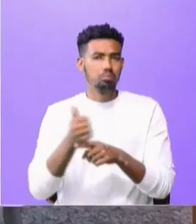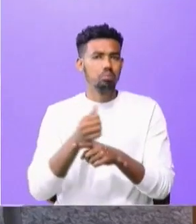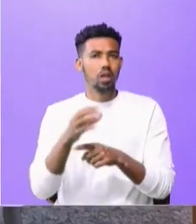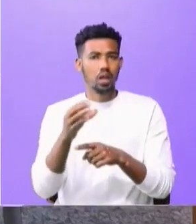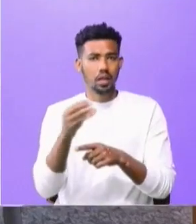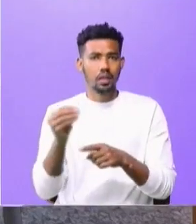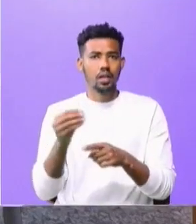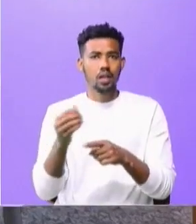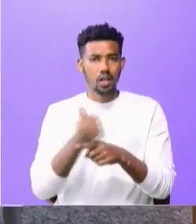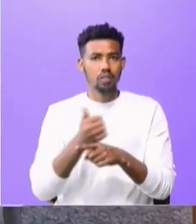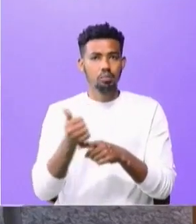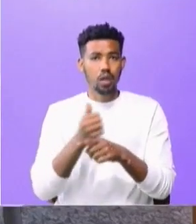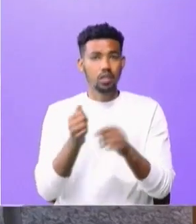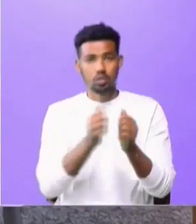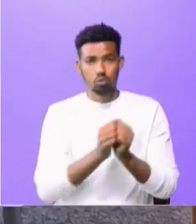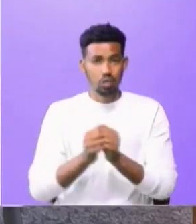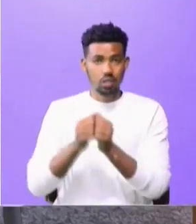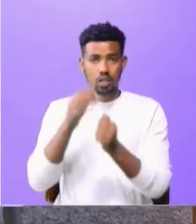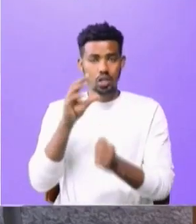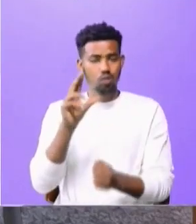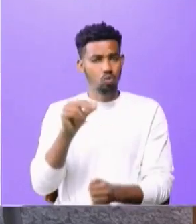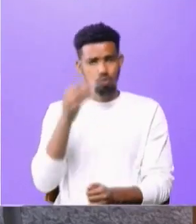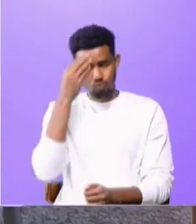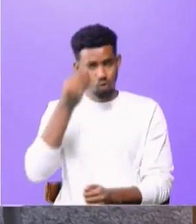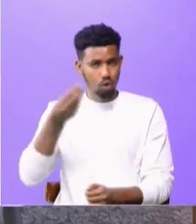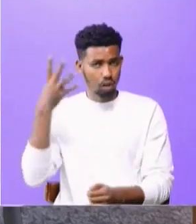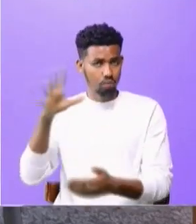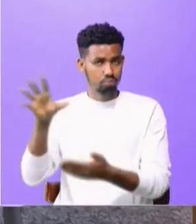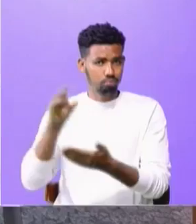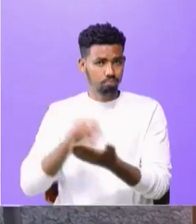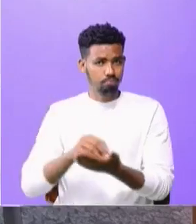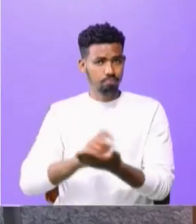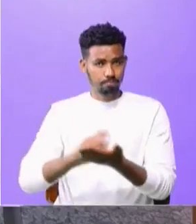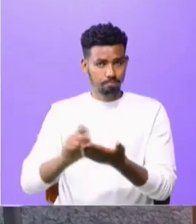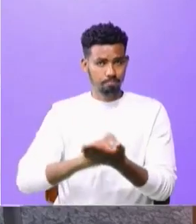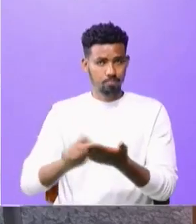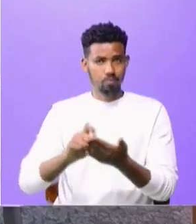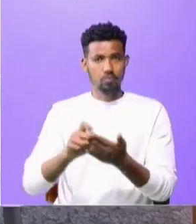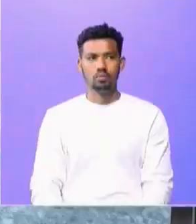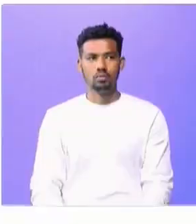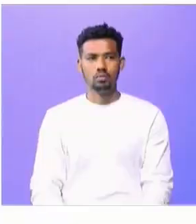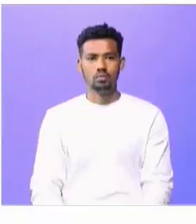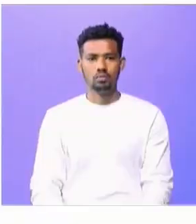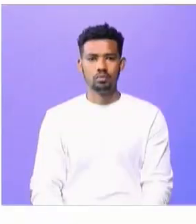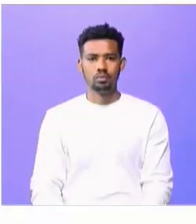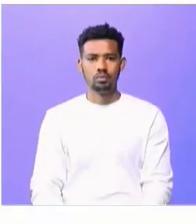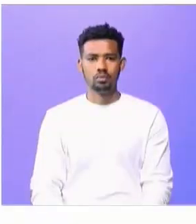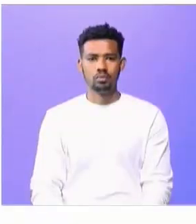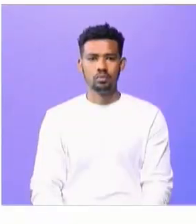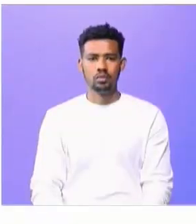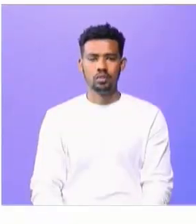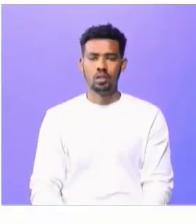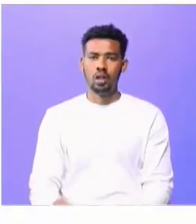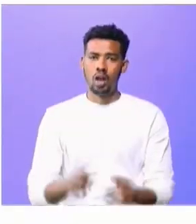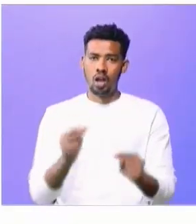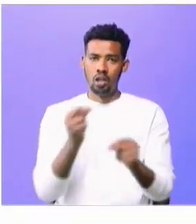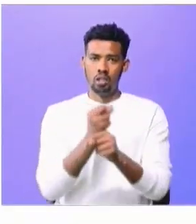practice together. Don't forget to write and copy the note and exercise.